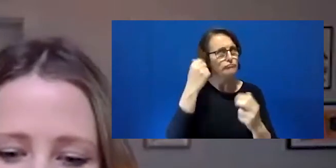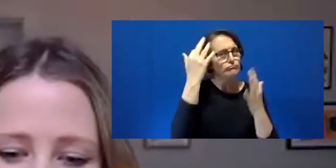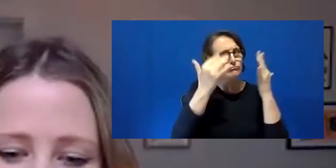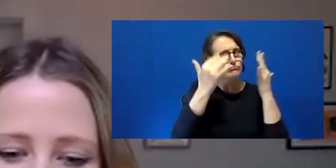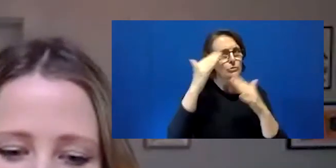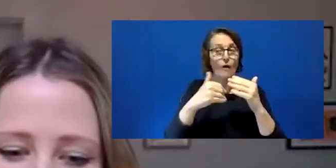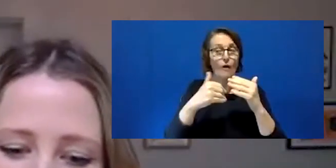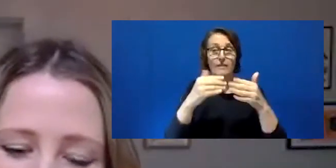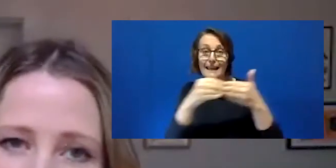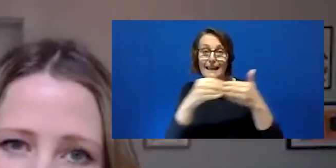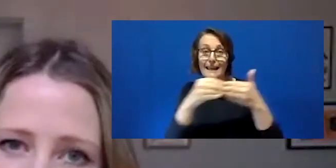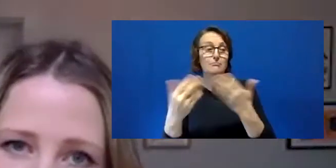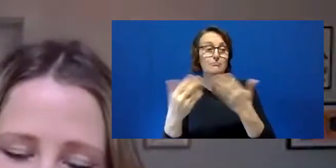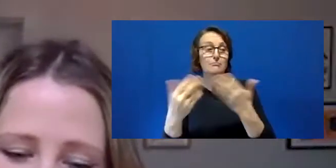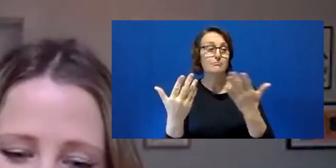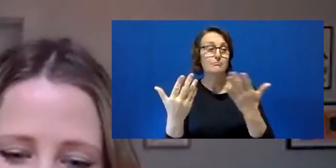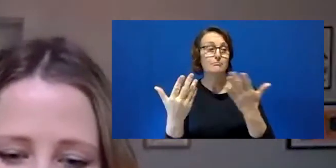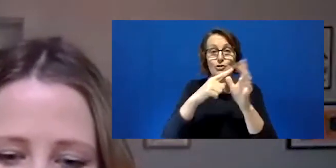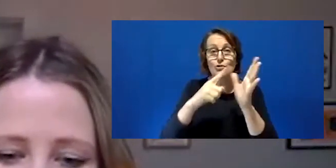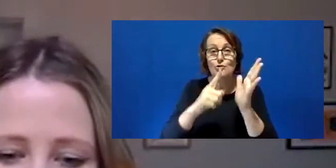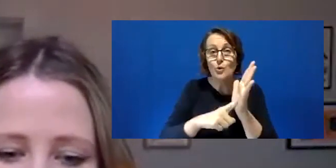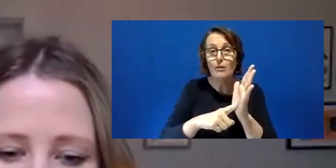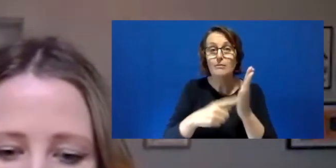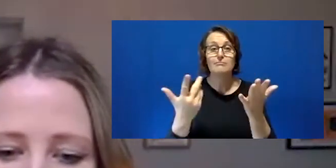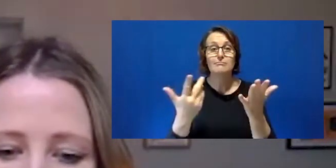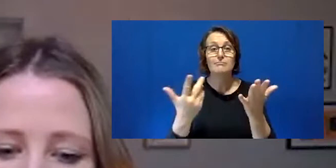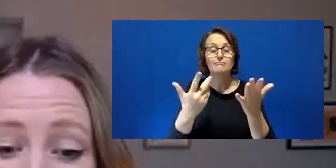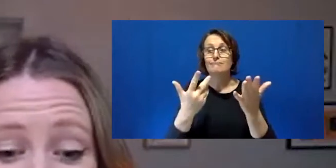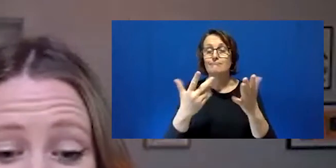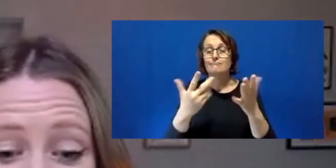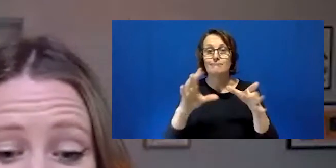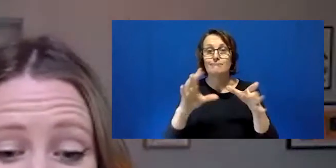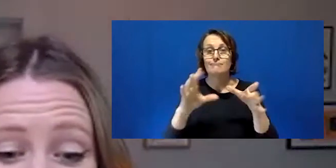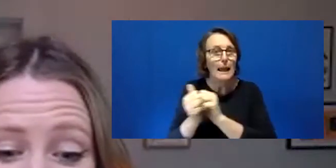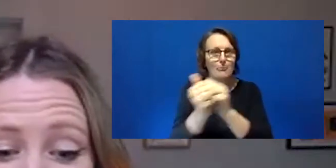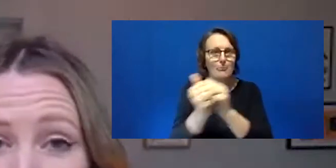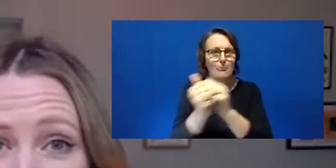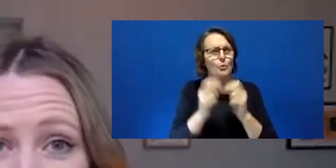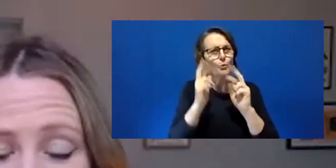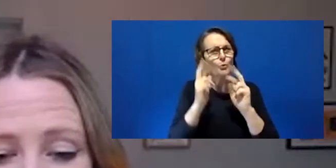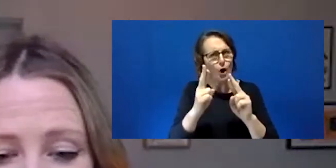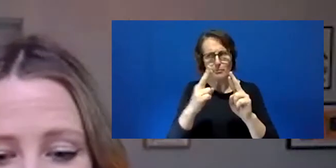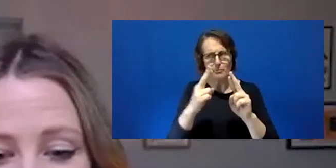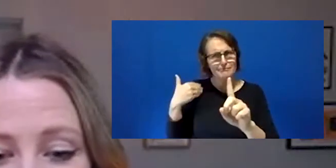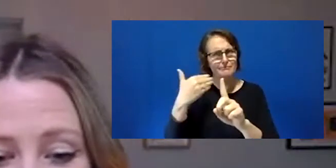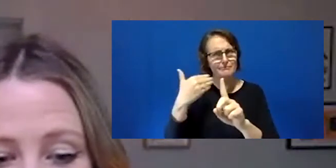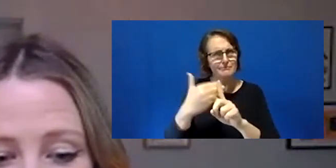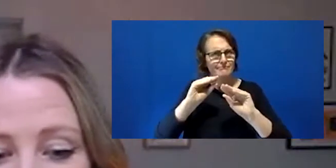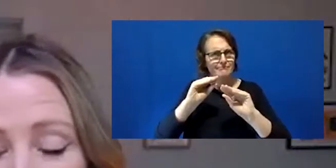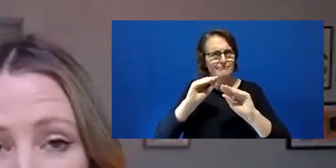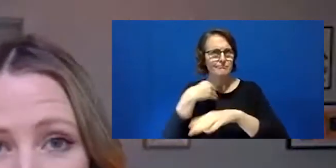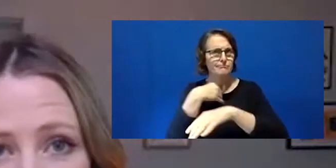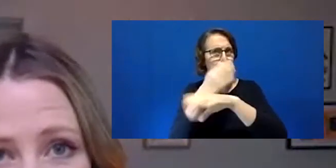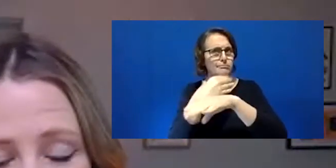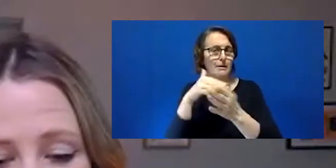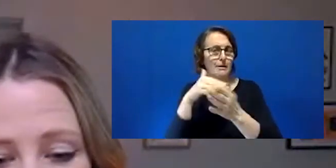useful resource to help navigate these ever-changing times. A reminder that the whole series can be replayed on our website at any time. They